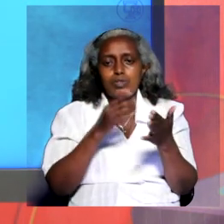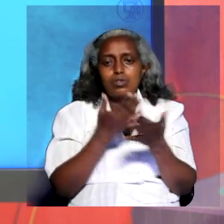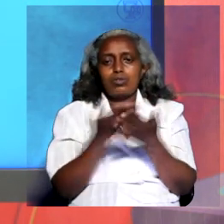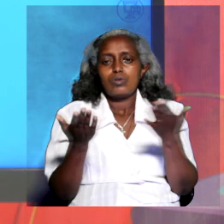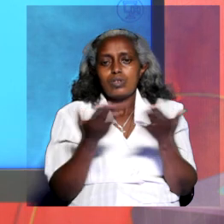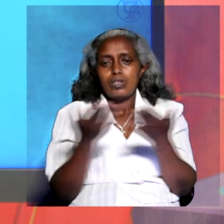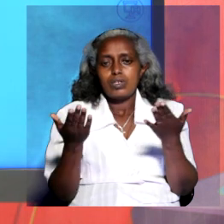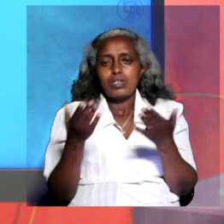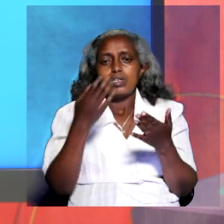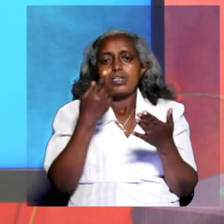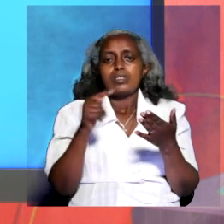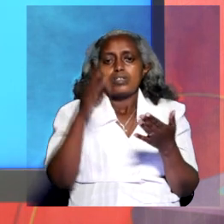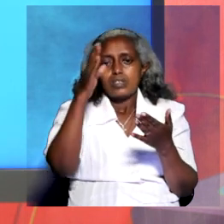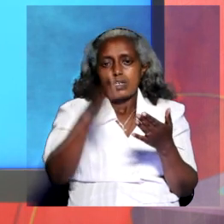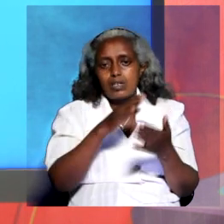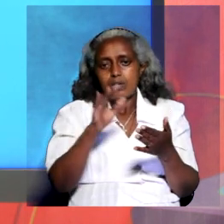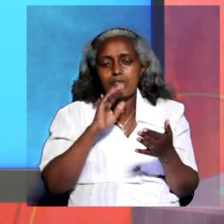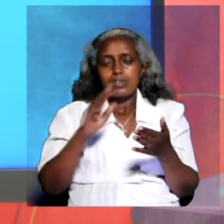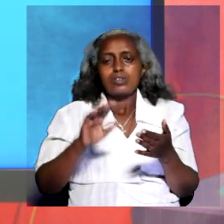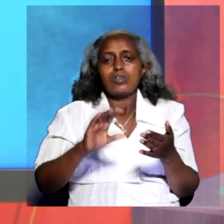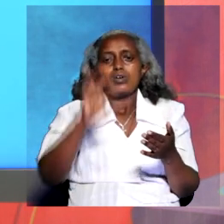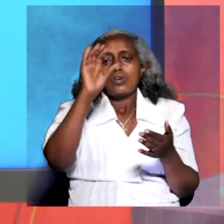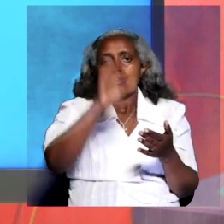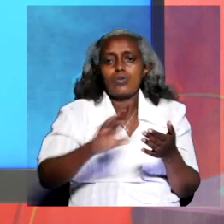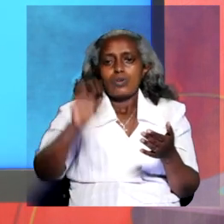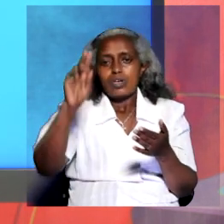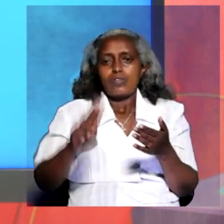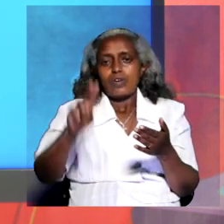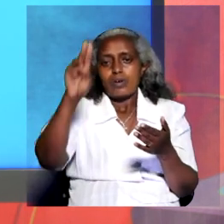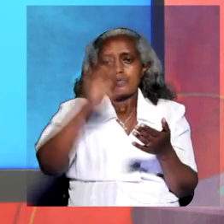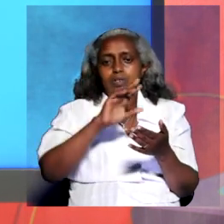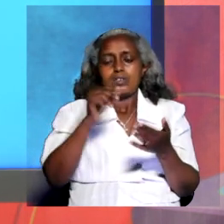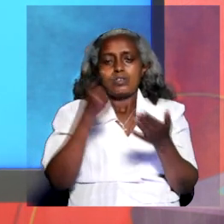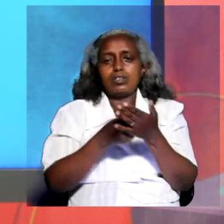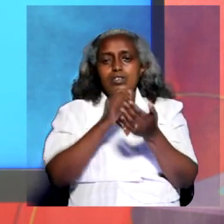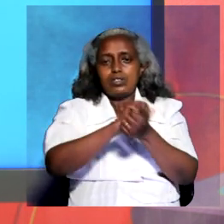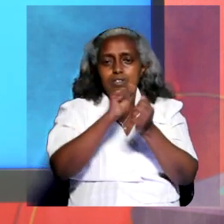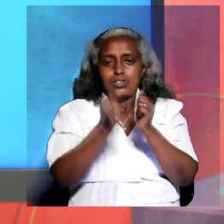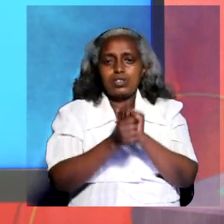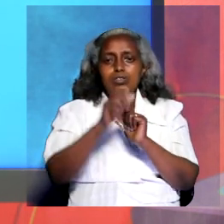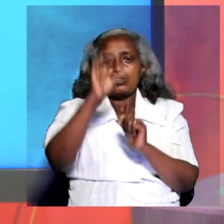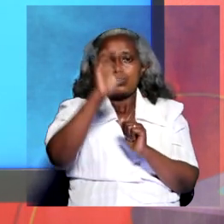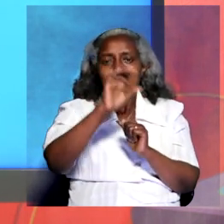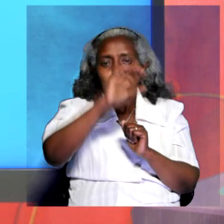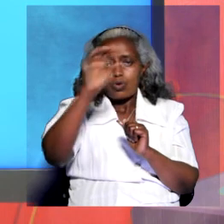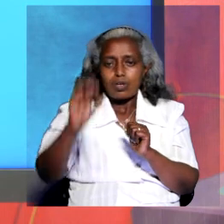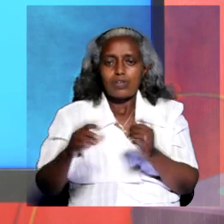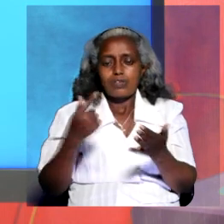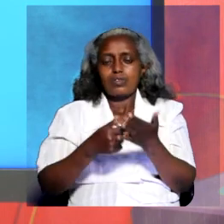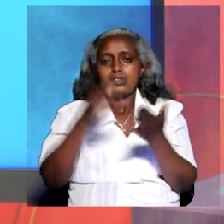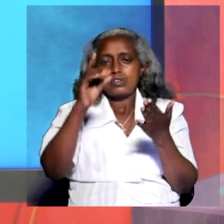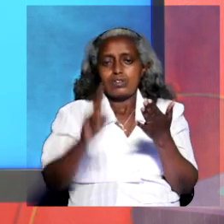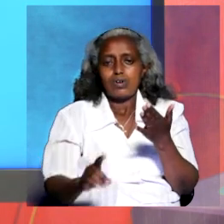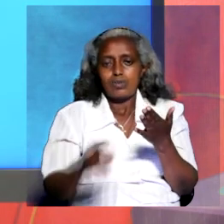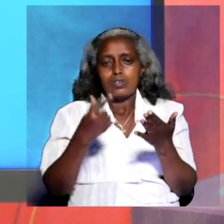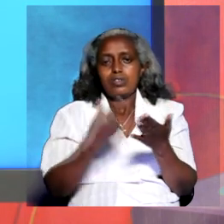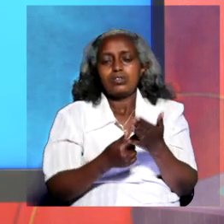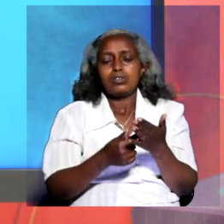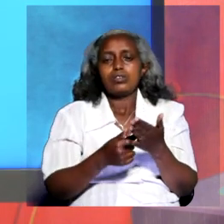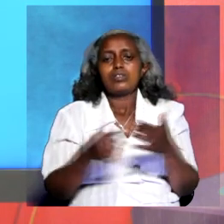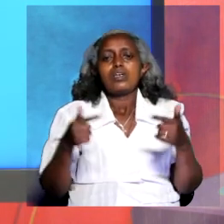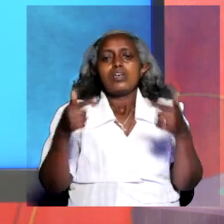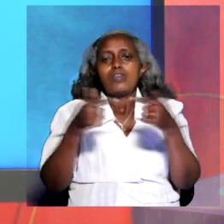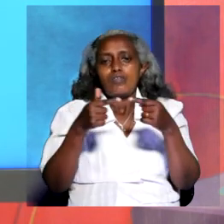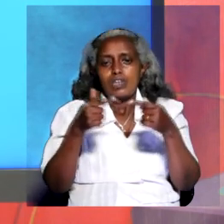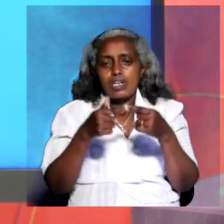where the graph is concave up and changes this concavity at this point to concave down. So this point we call it